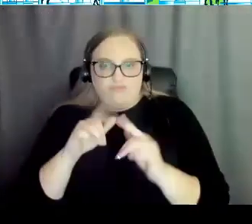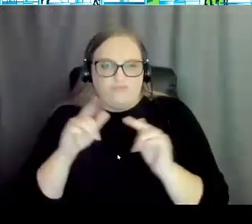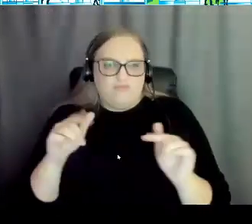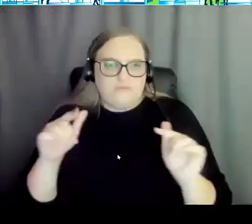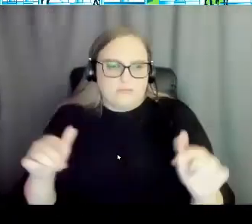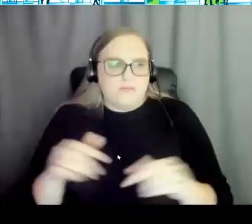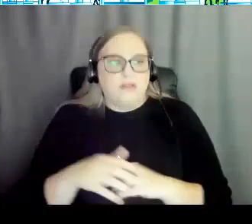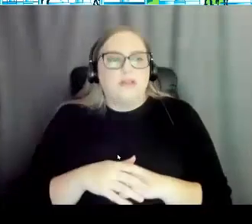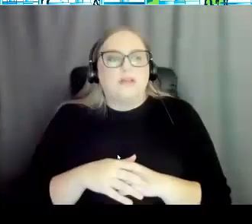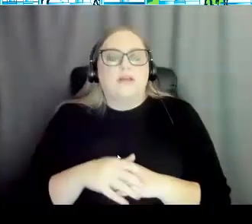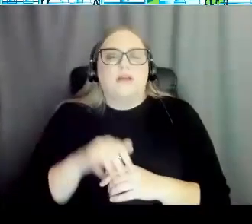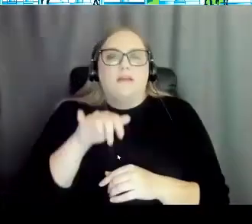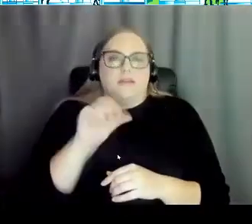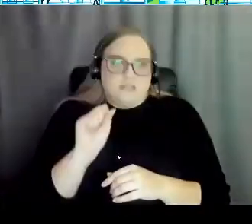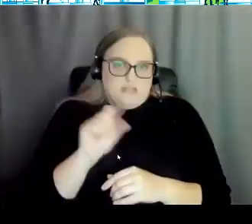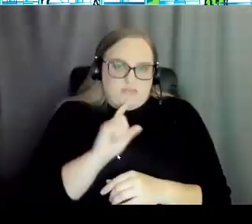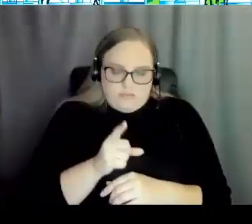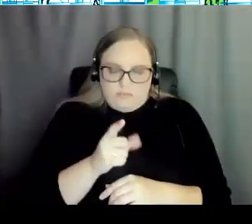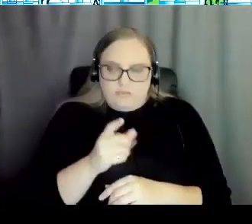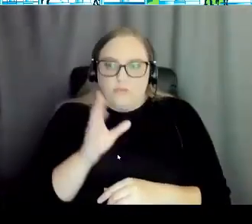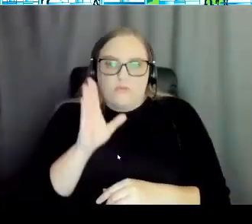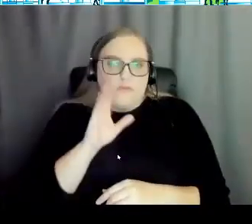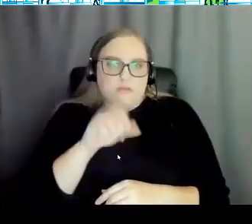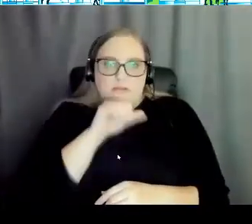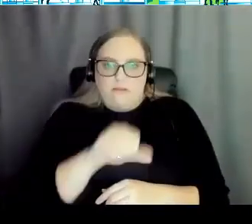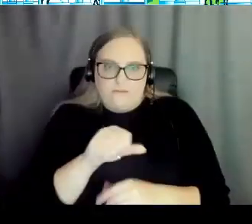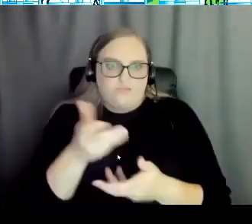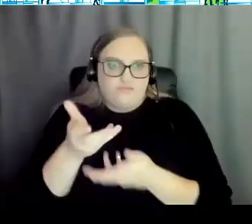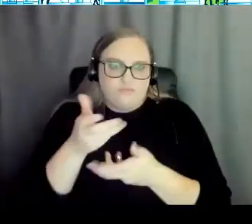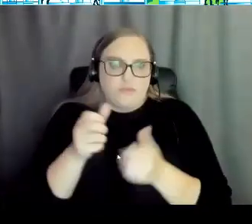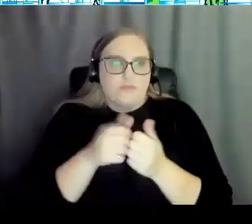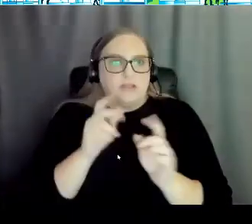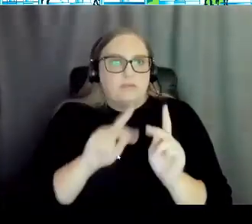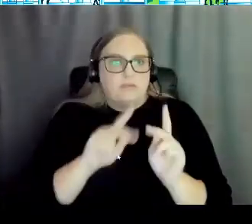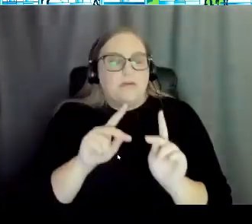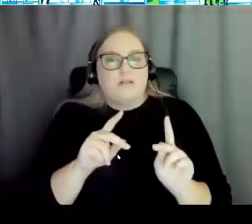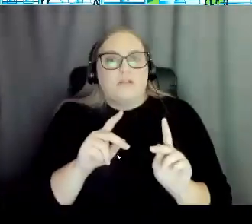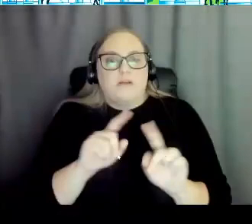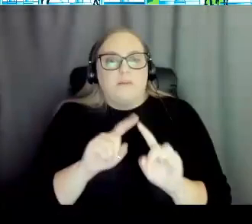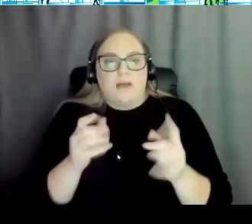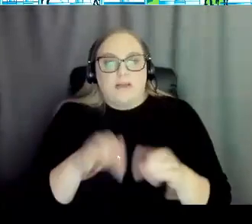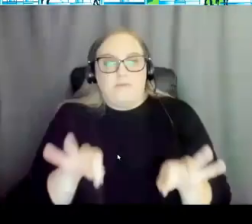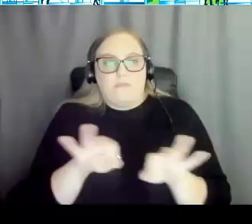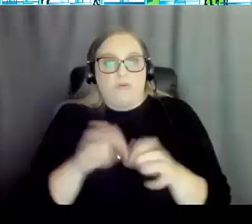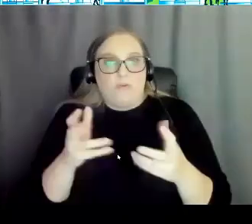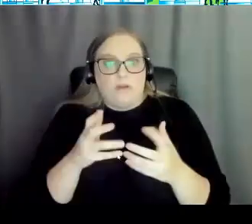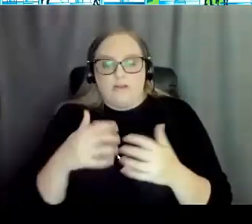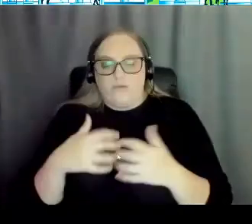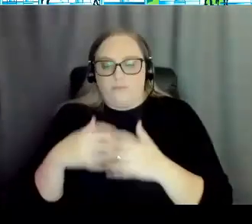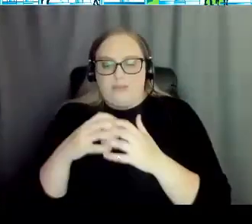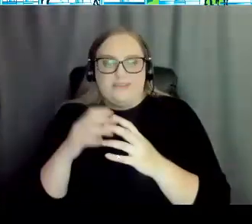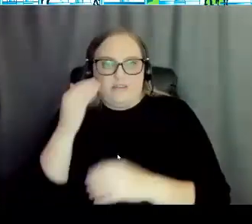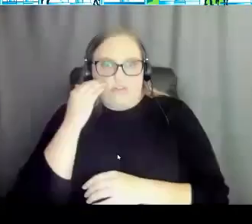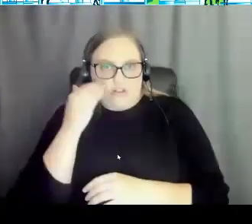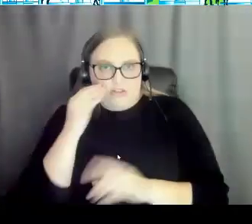then yeah, sure. We'd love to be in dialogue with folks then. What's important to us is that we're building knowledge across